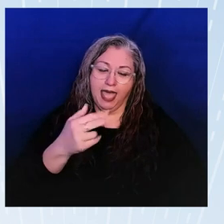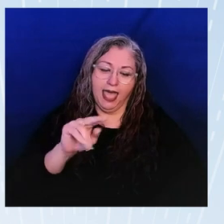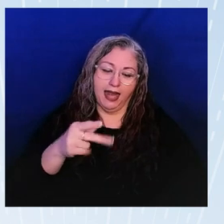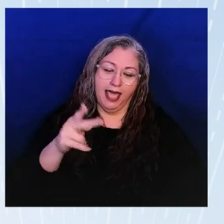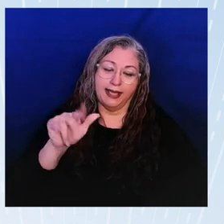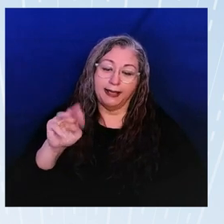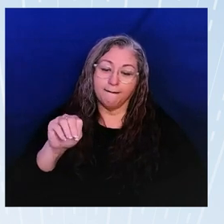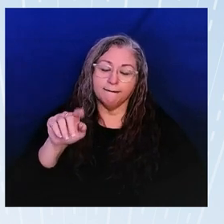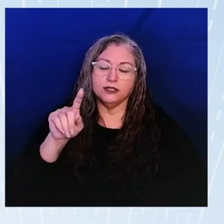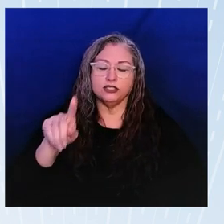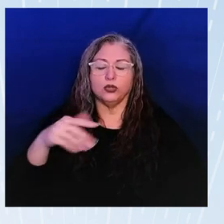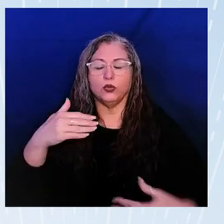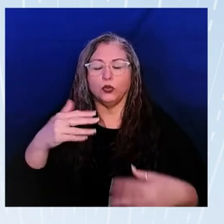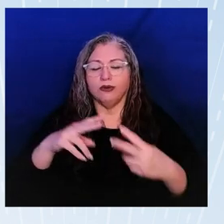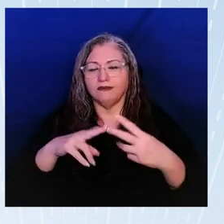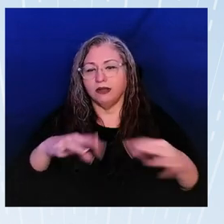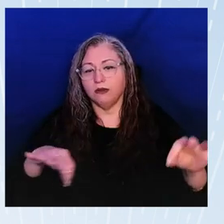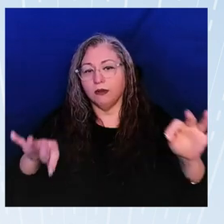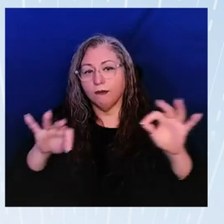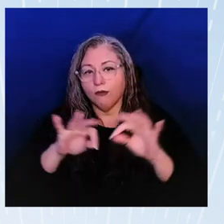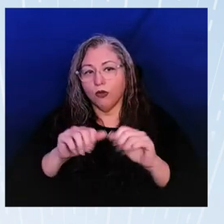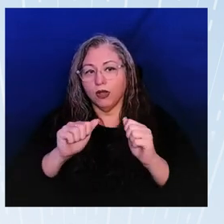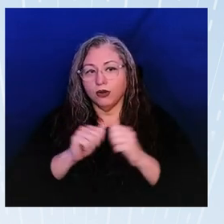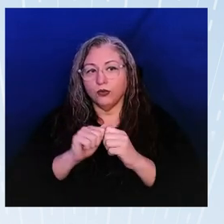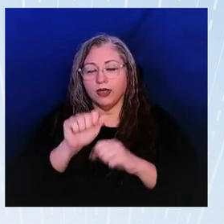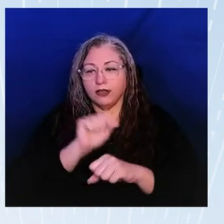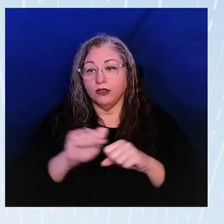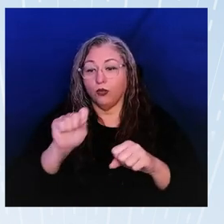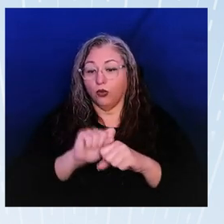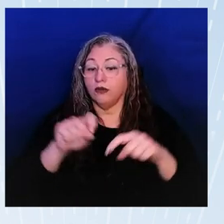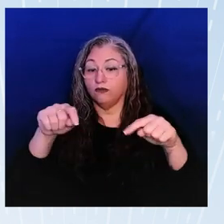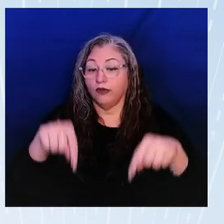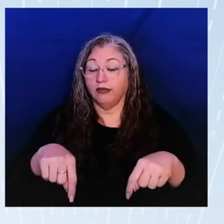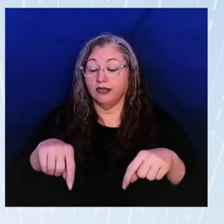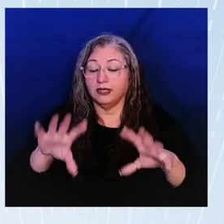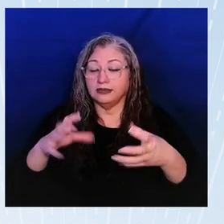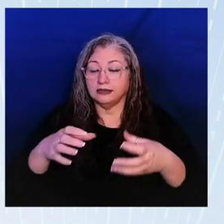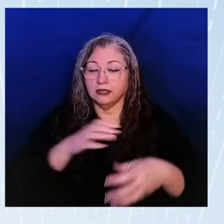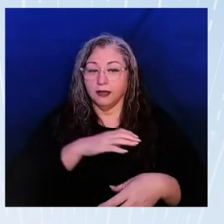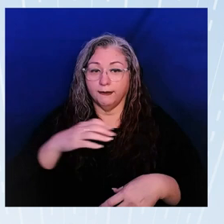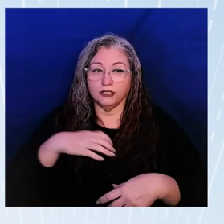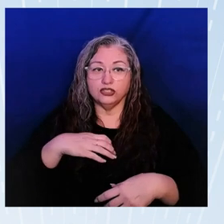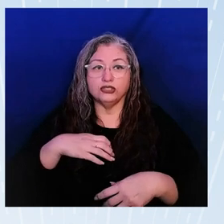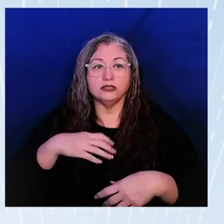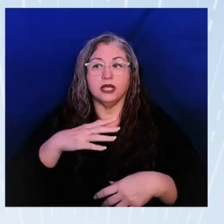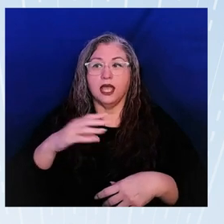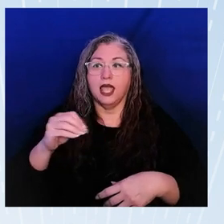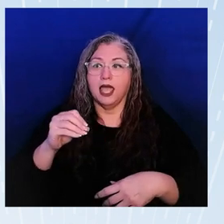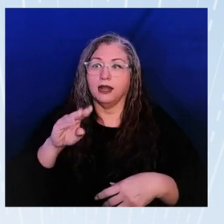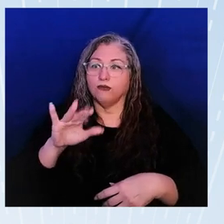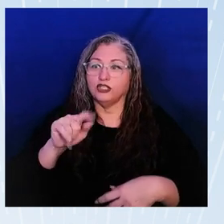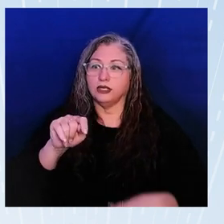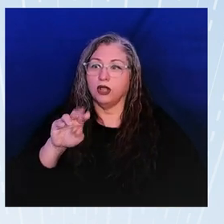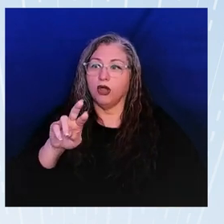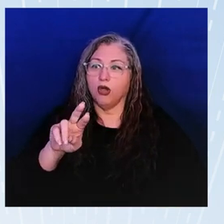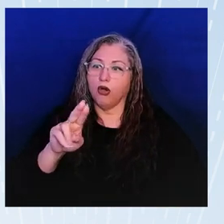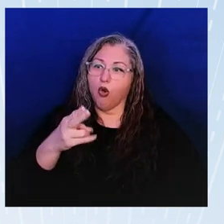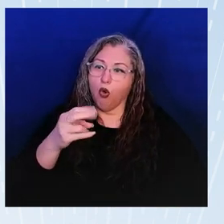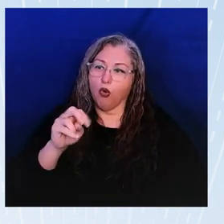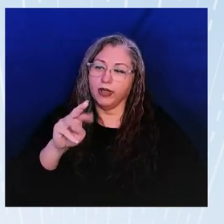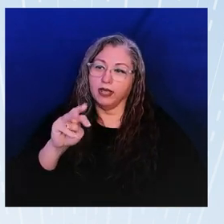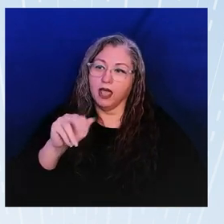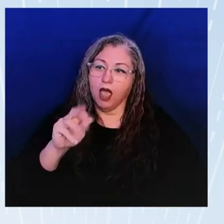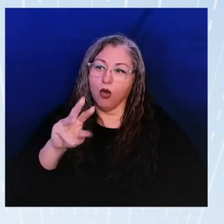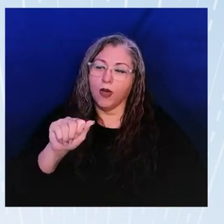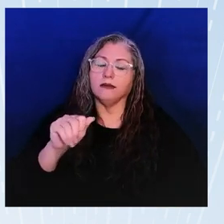so instrumental to the work of this commission as well, and Georgette Furukawa. So thank you again to all of you. We know